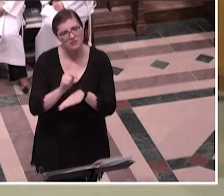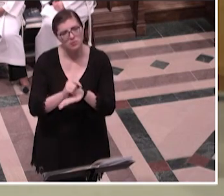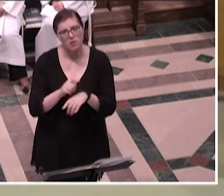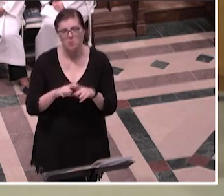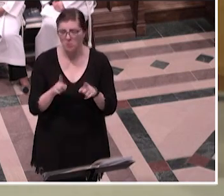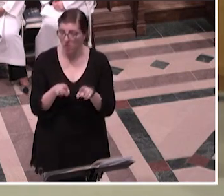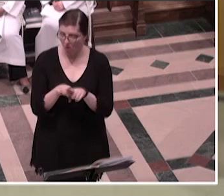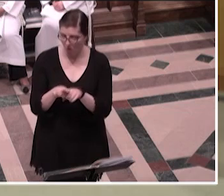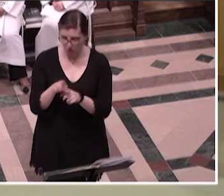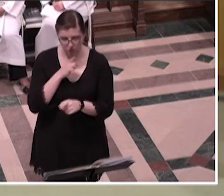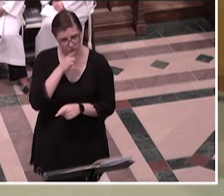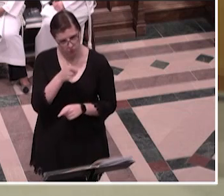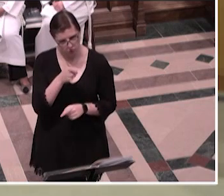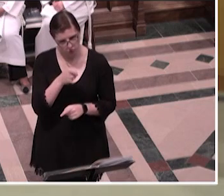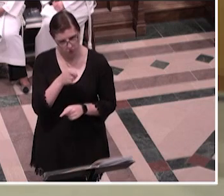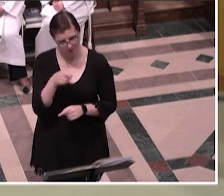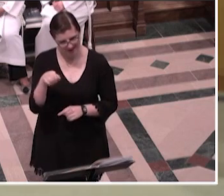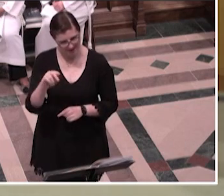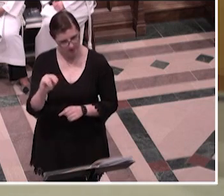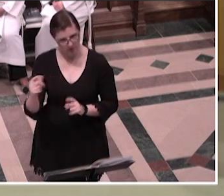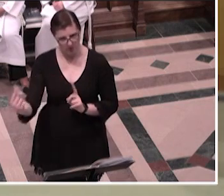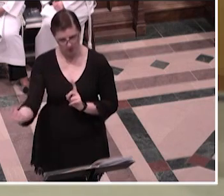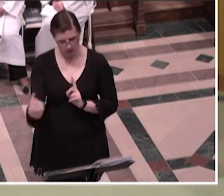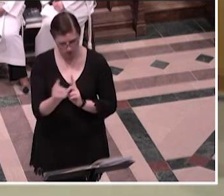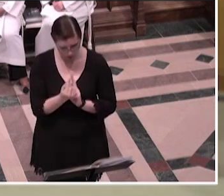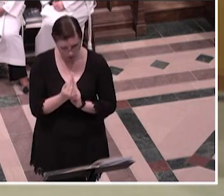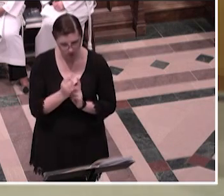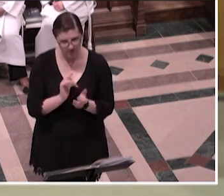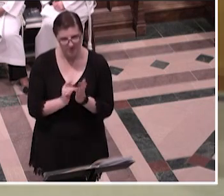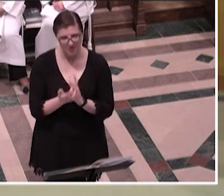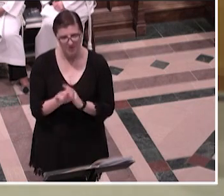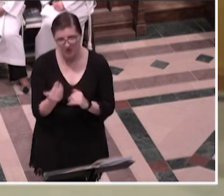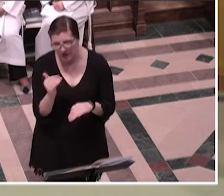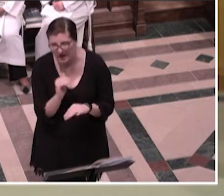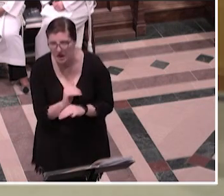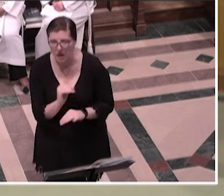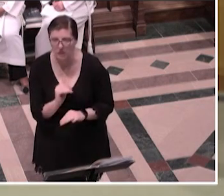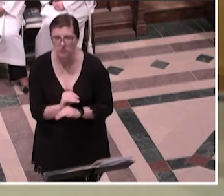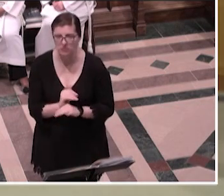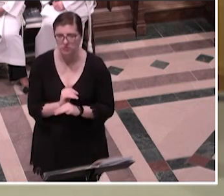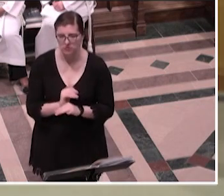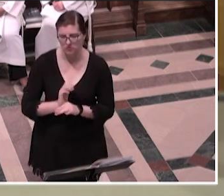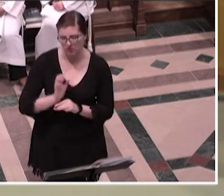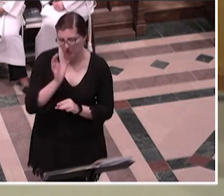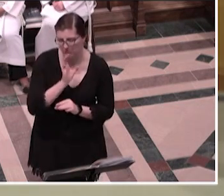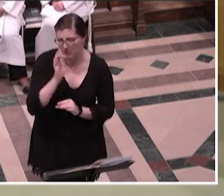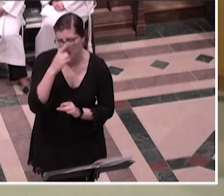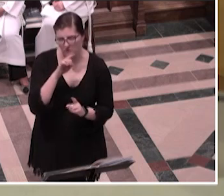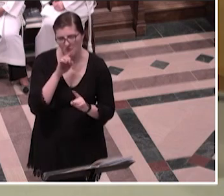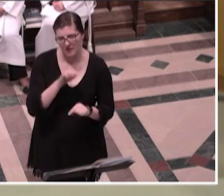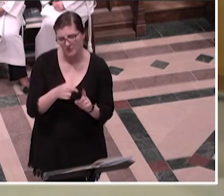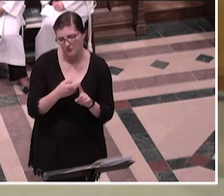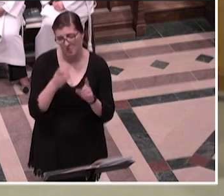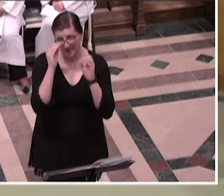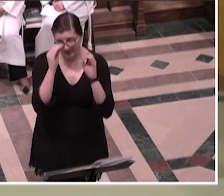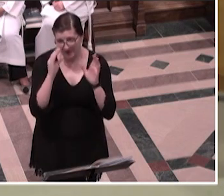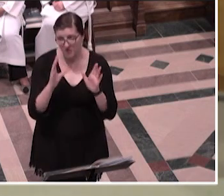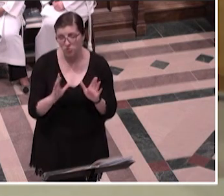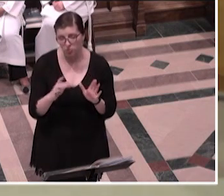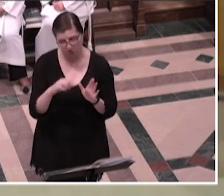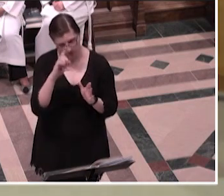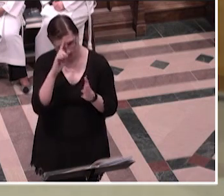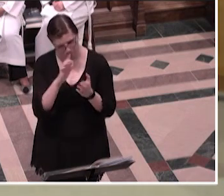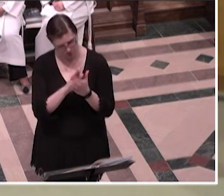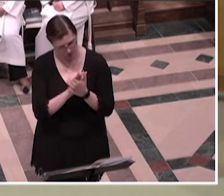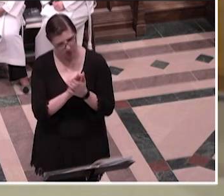also true that he came to Jesus under the dark of night, seeking answers from the teacher he